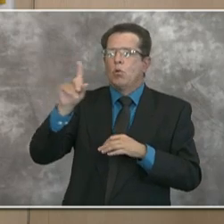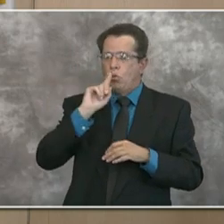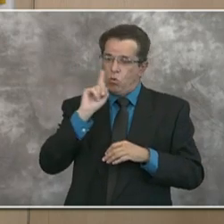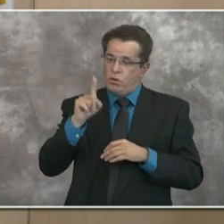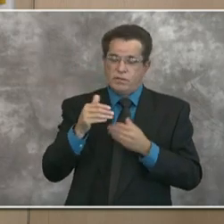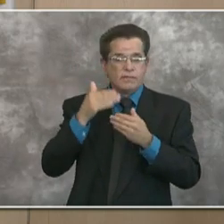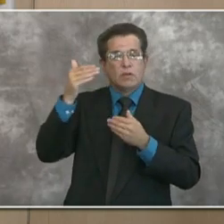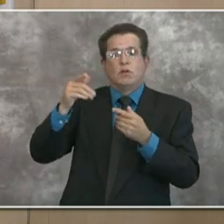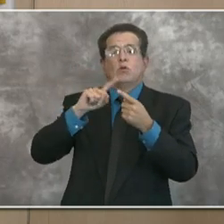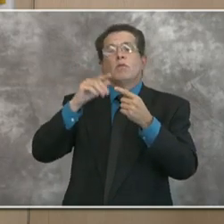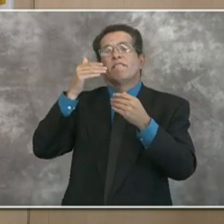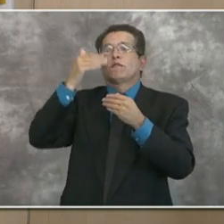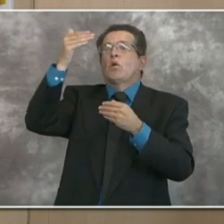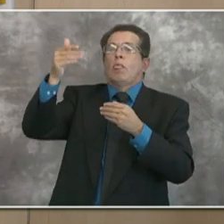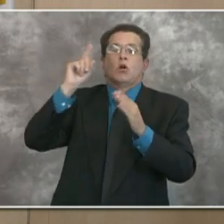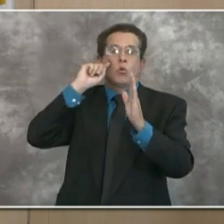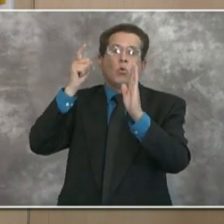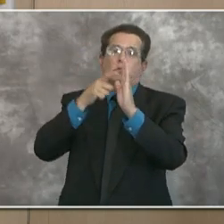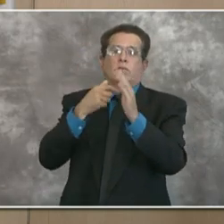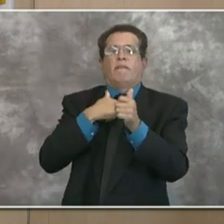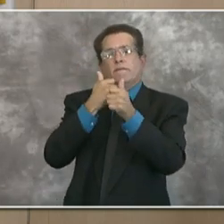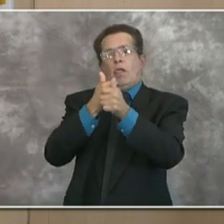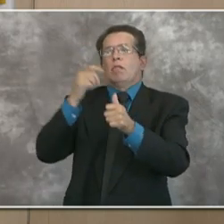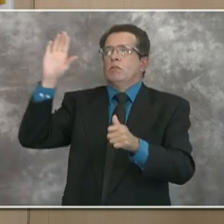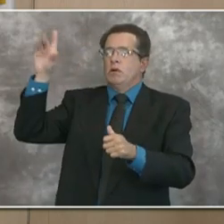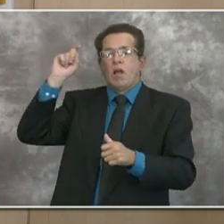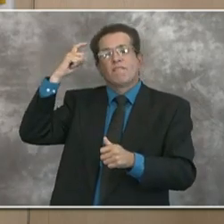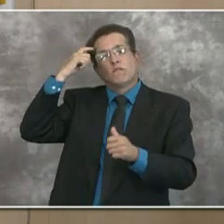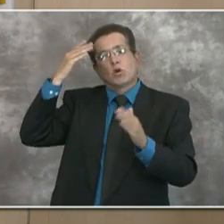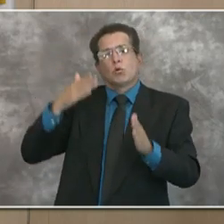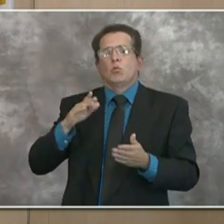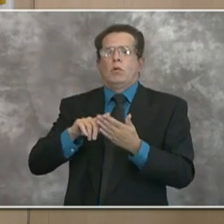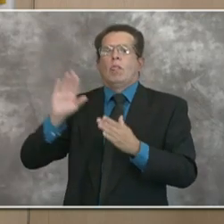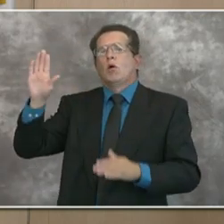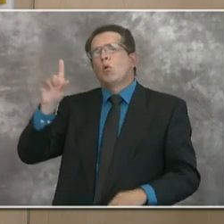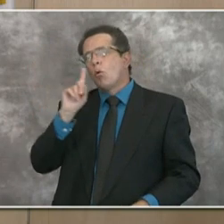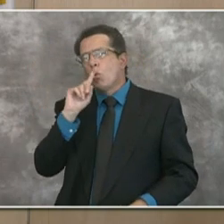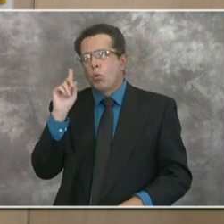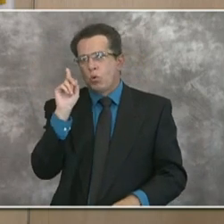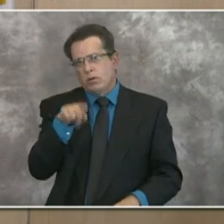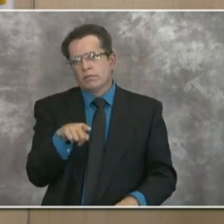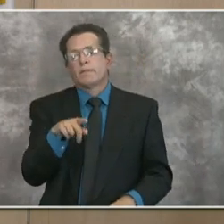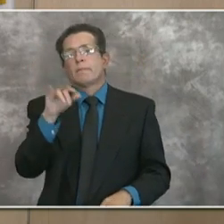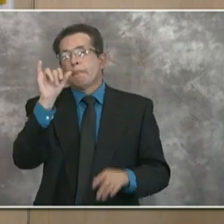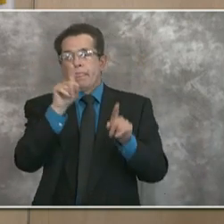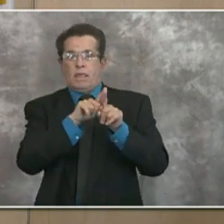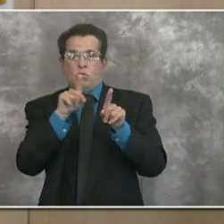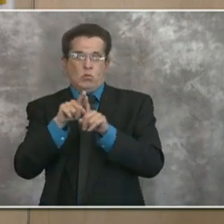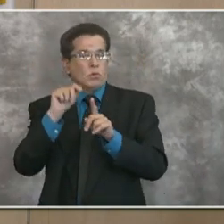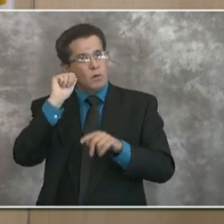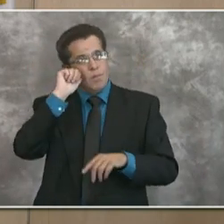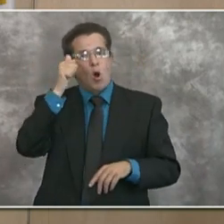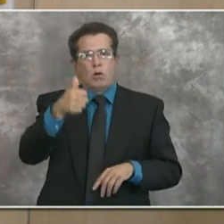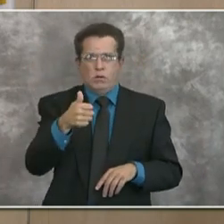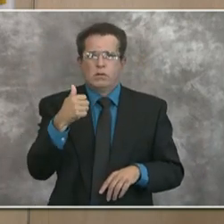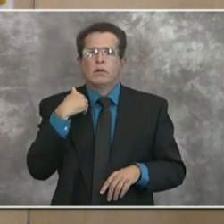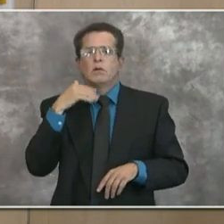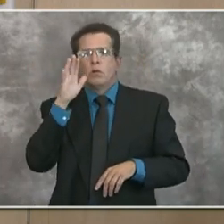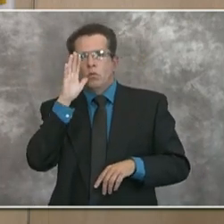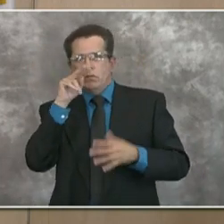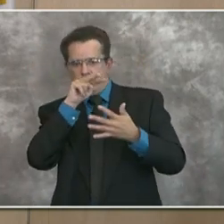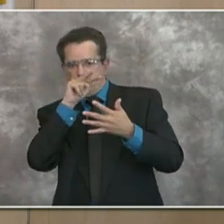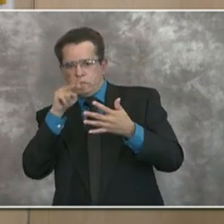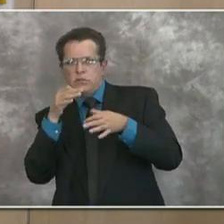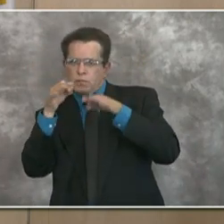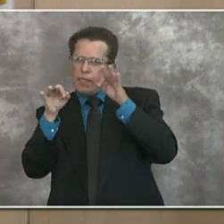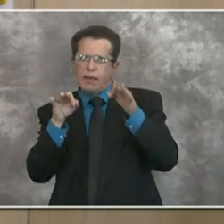until further notice to align with the governor's executive order. Tomorrow, we will again provide an overview of the 5